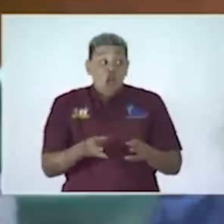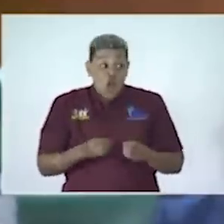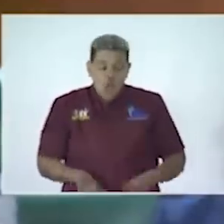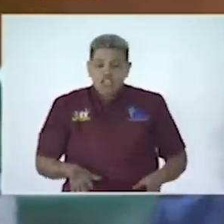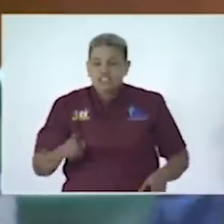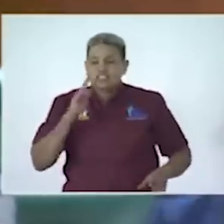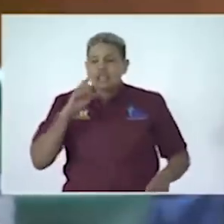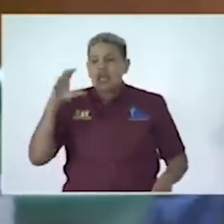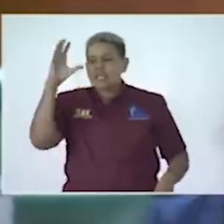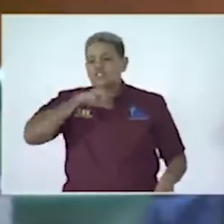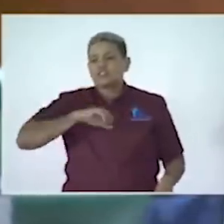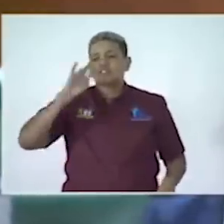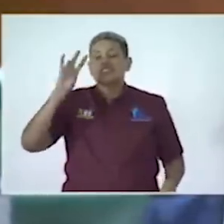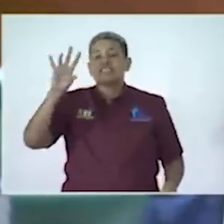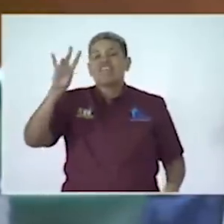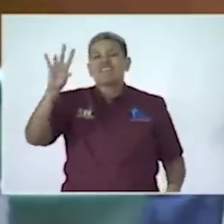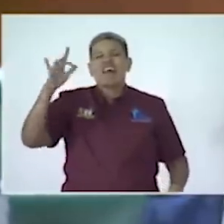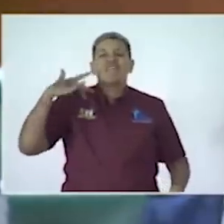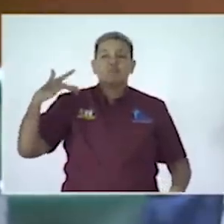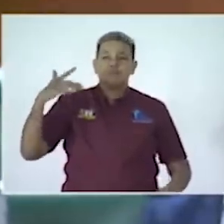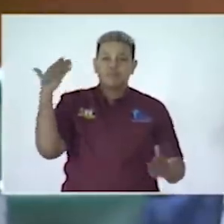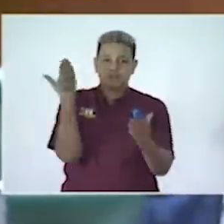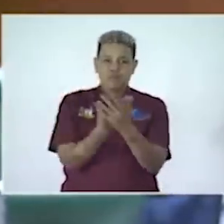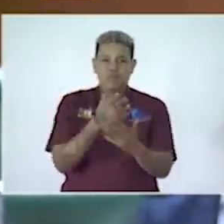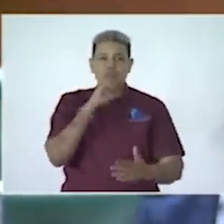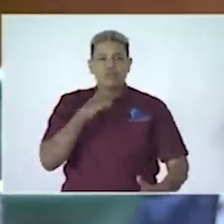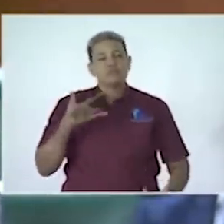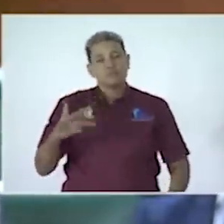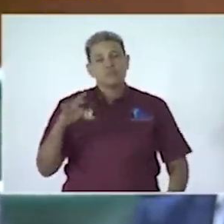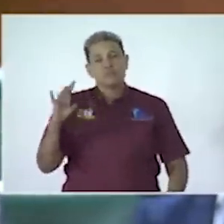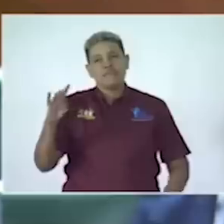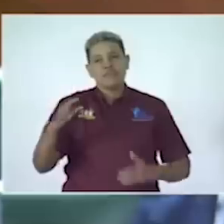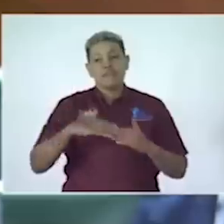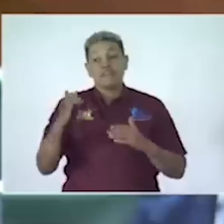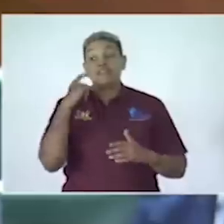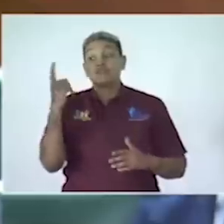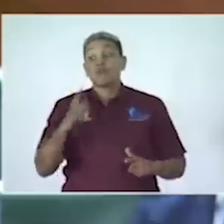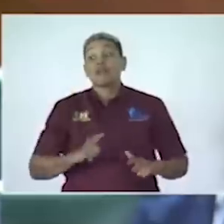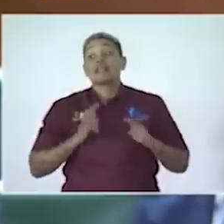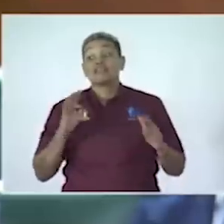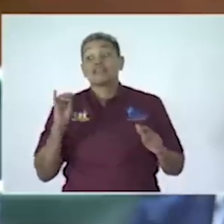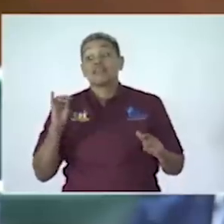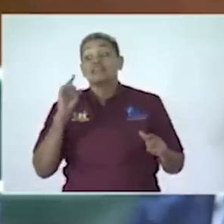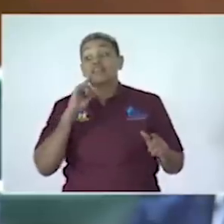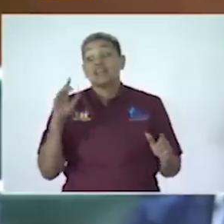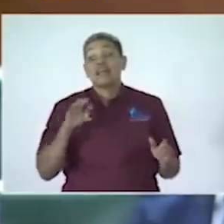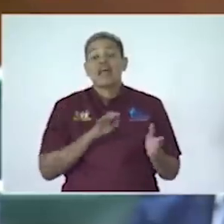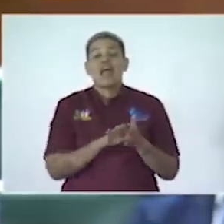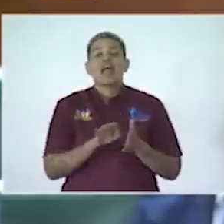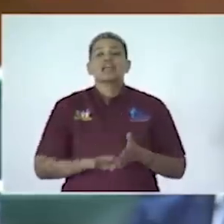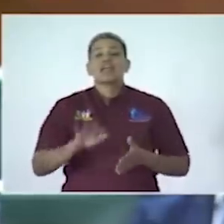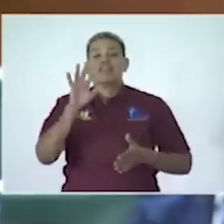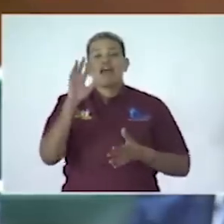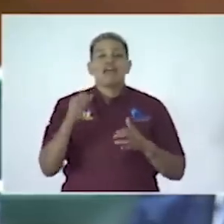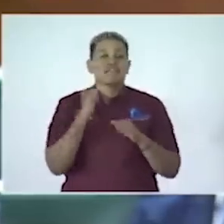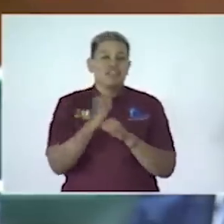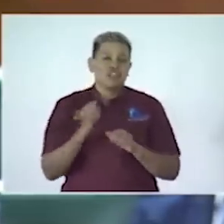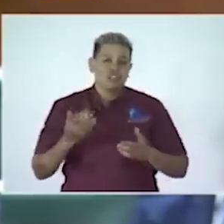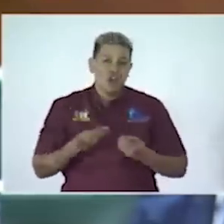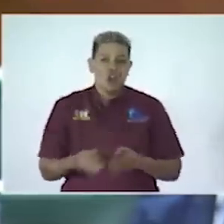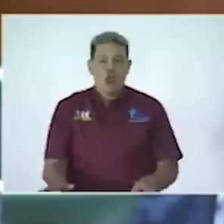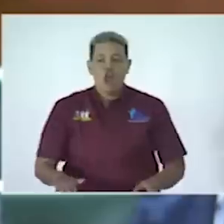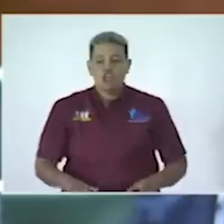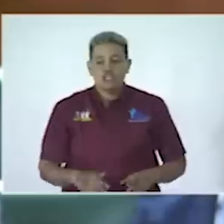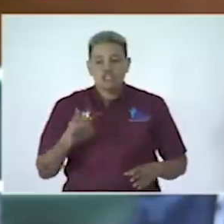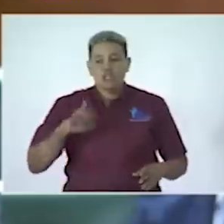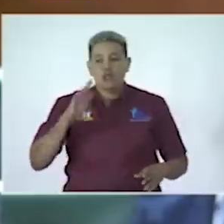let's assume that 75 is the average. If someone lives to 70, we calculate 5 life years lost.